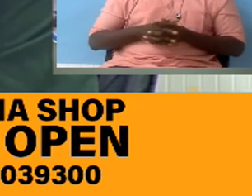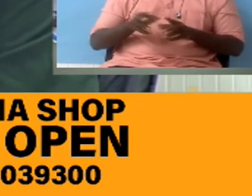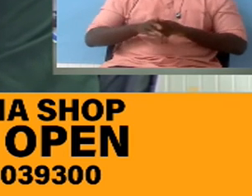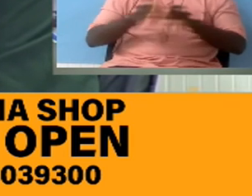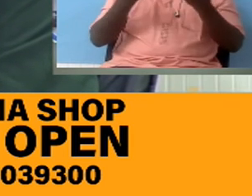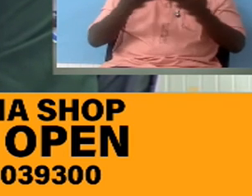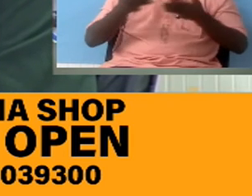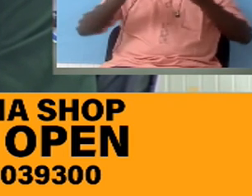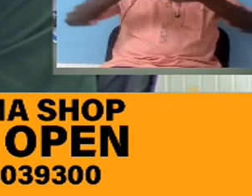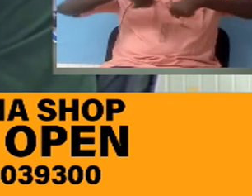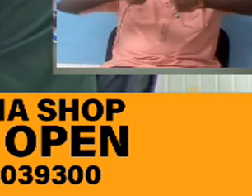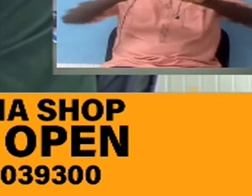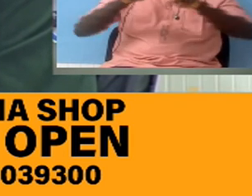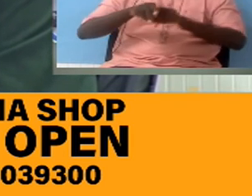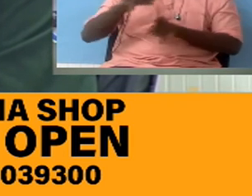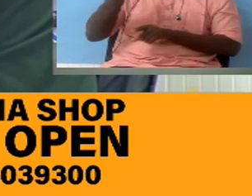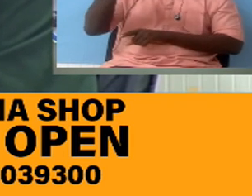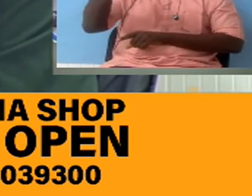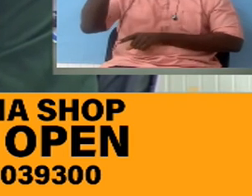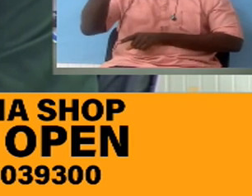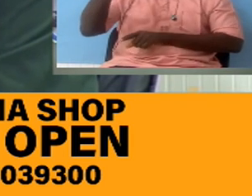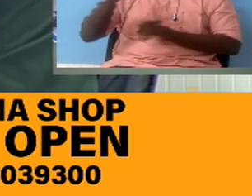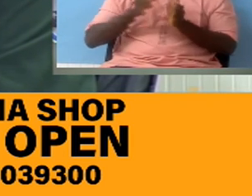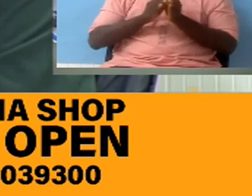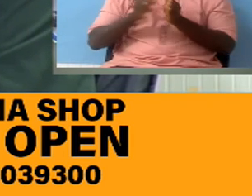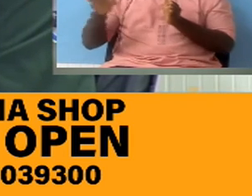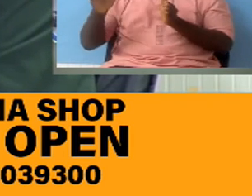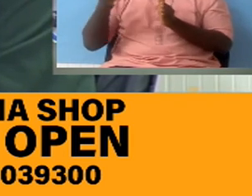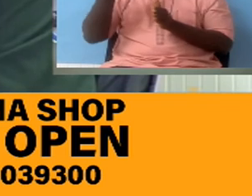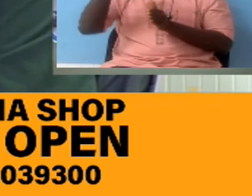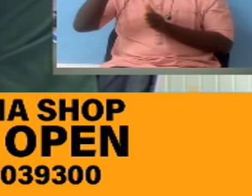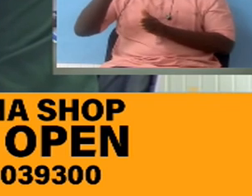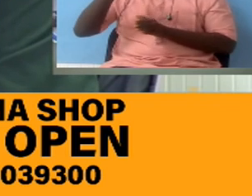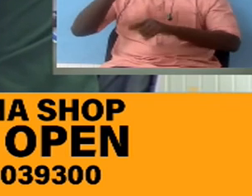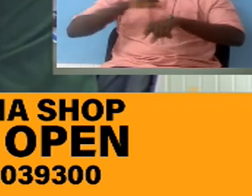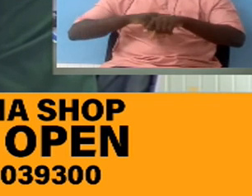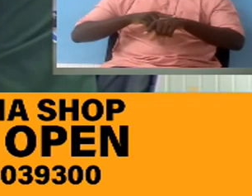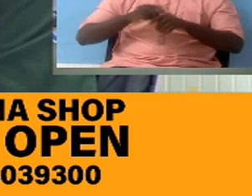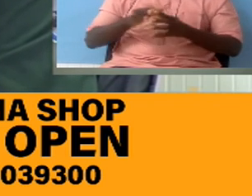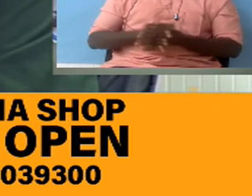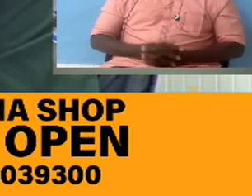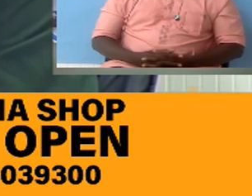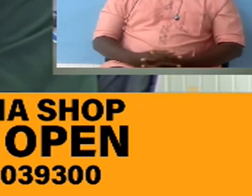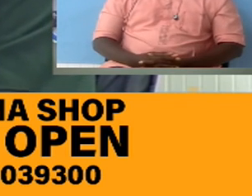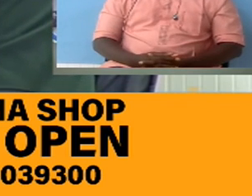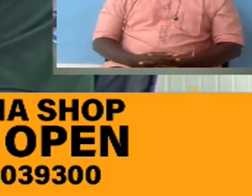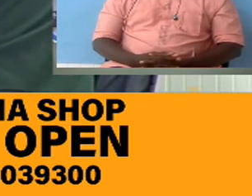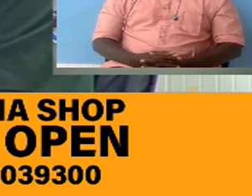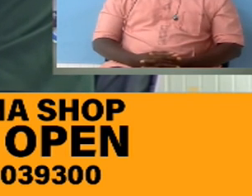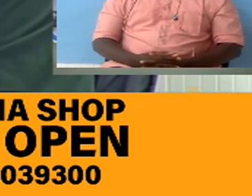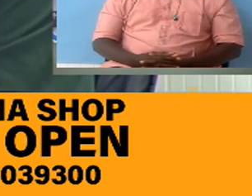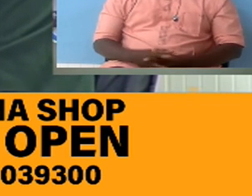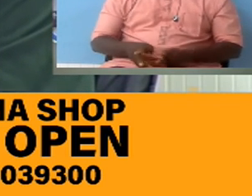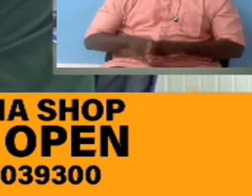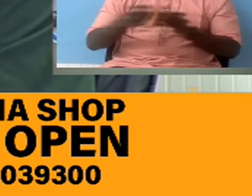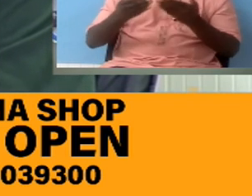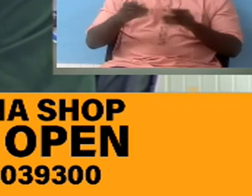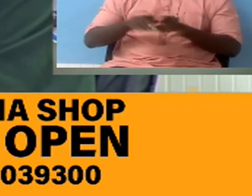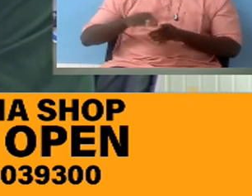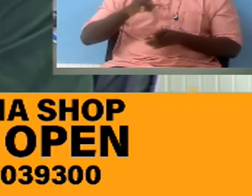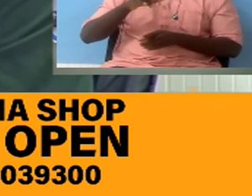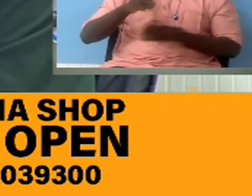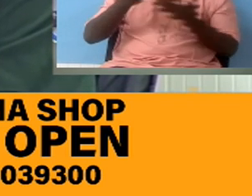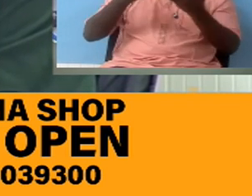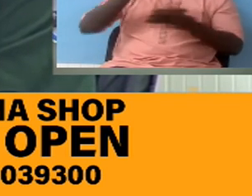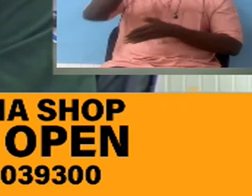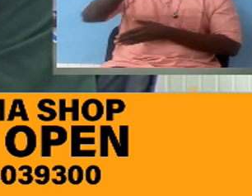Around 9 o'clock to 10 o'clock. Digante juroom ñeneenti waxtu be fukki waxtu yi. The army chief of staff